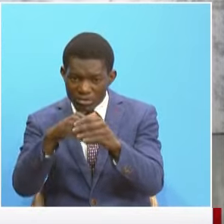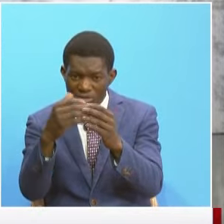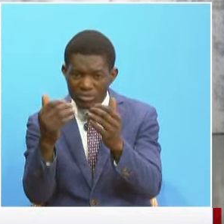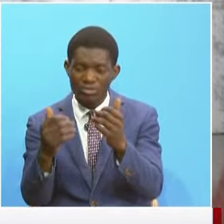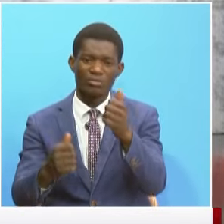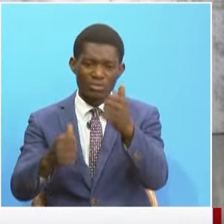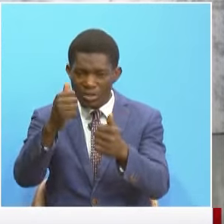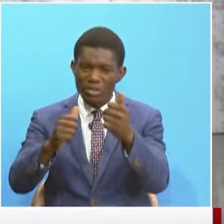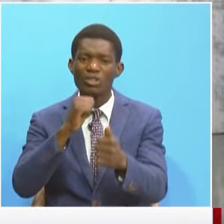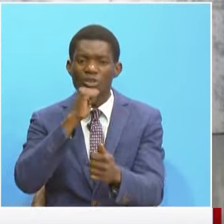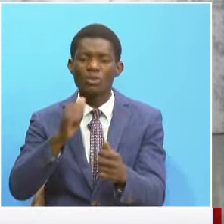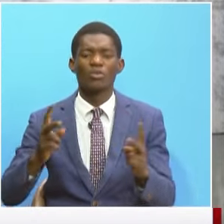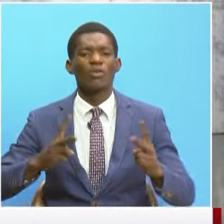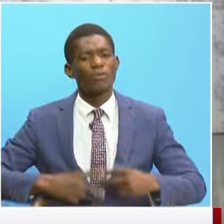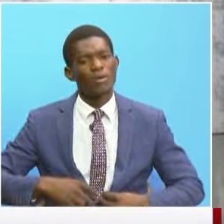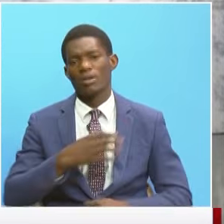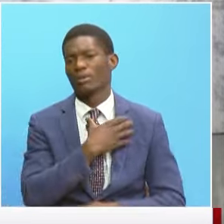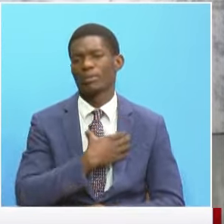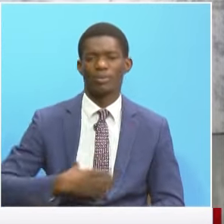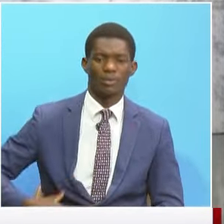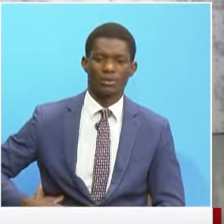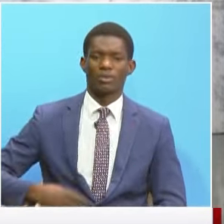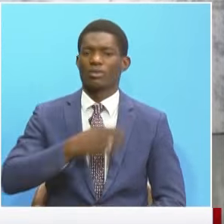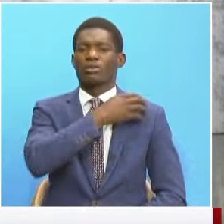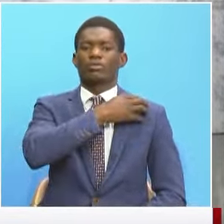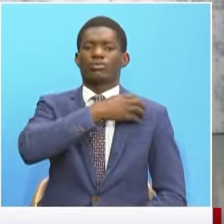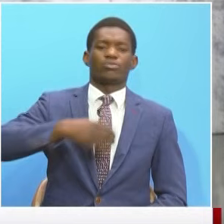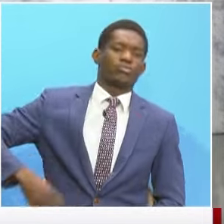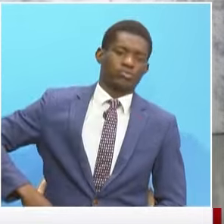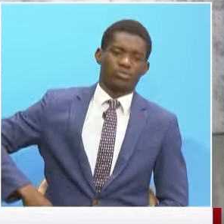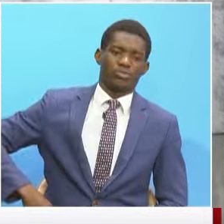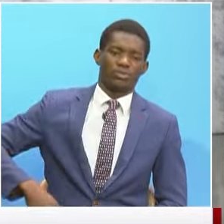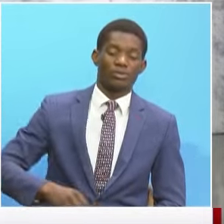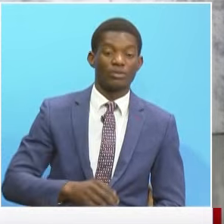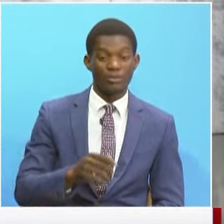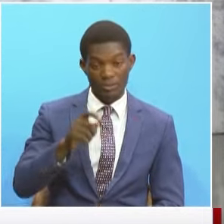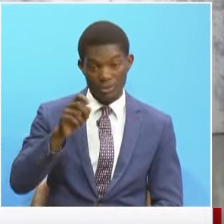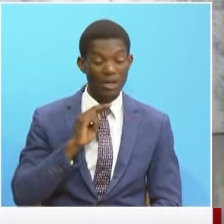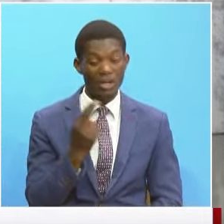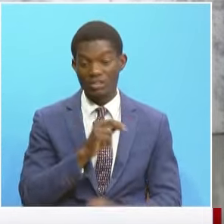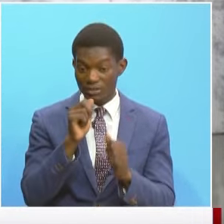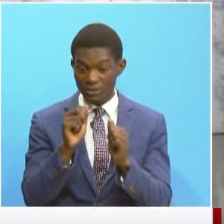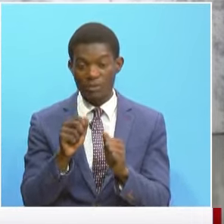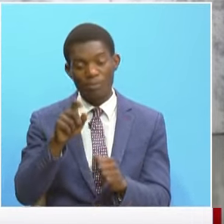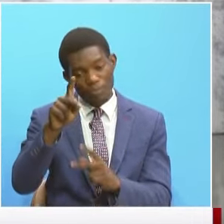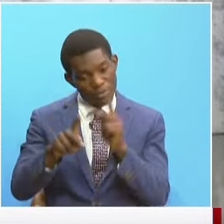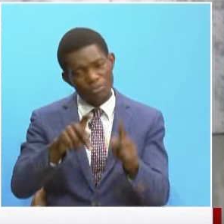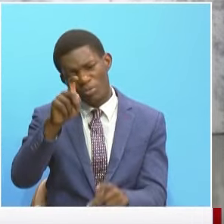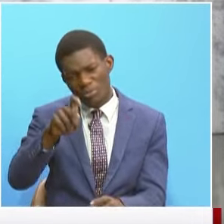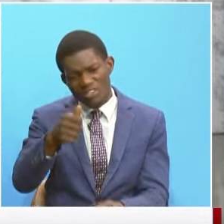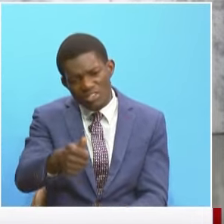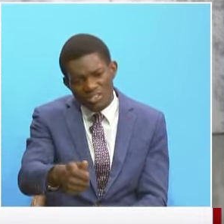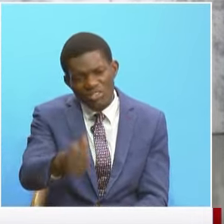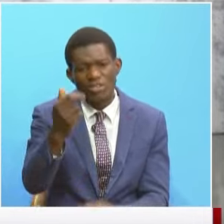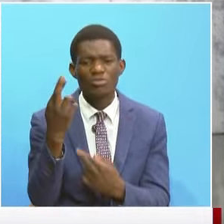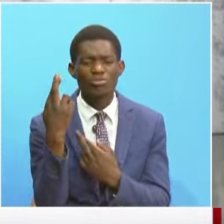We can legislate all we want, but as long as there's no personal responsibility and people don't take it upon themselves